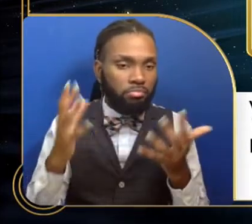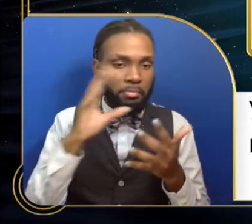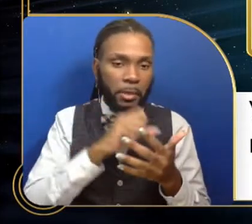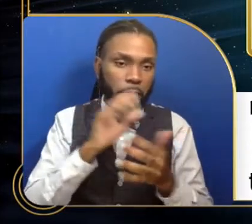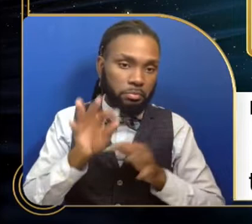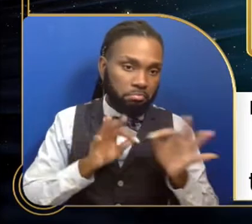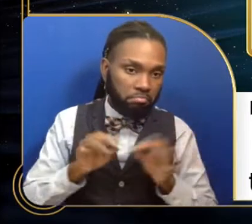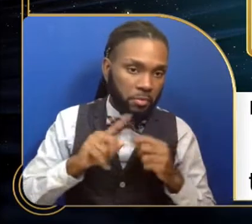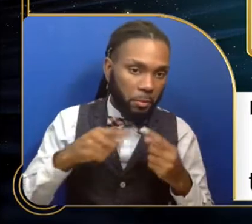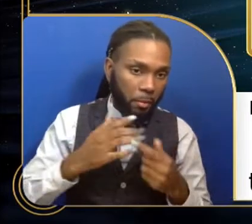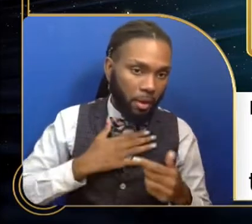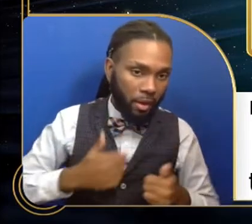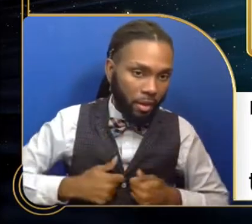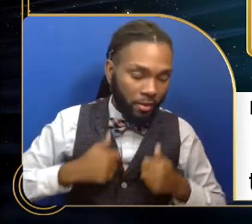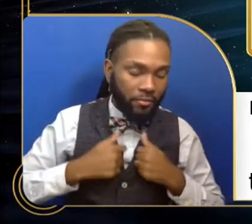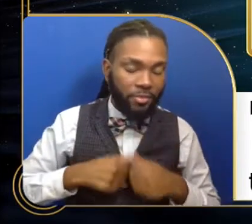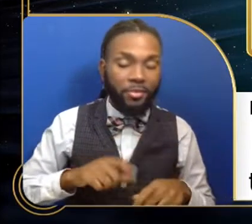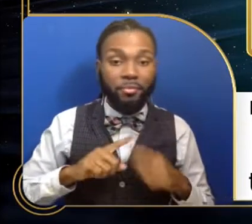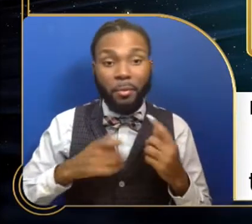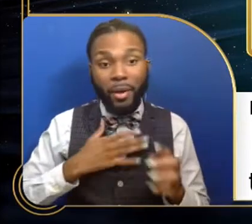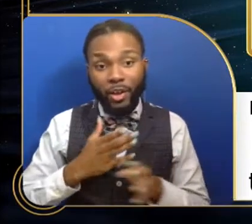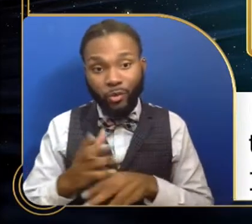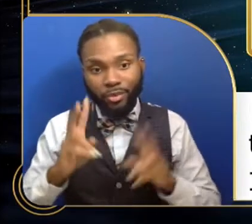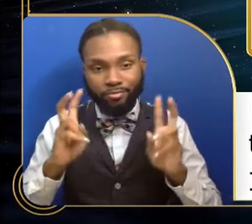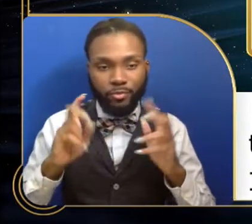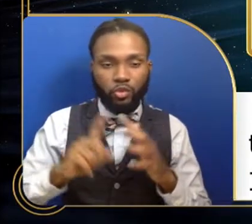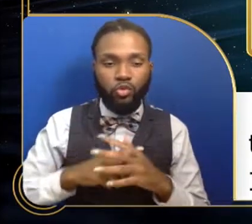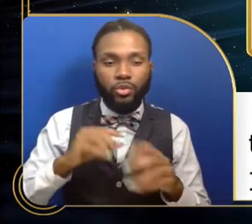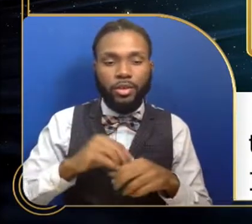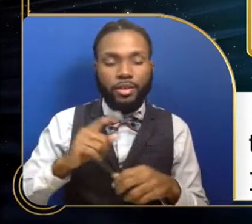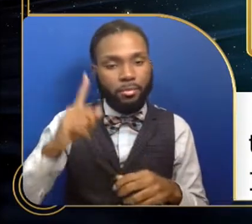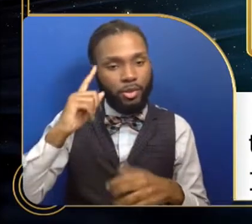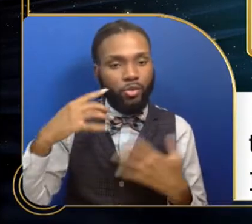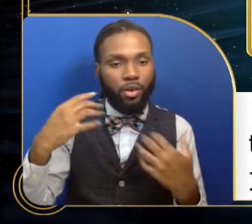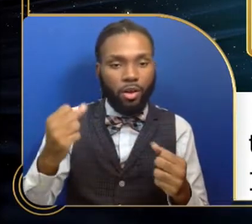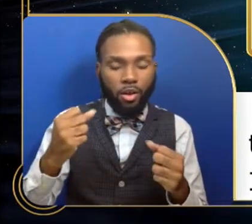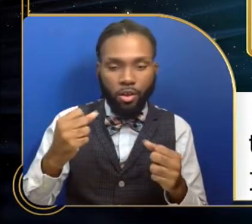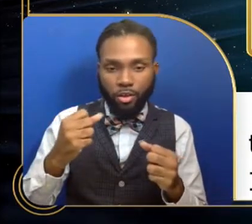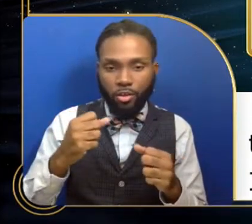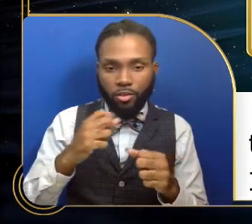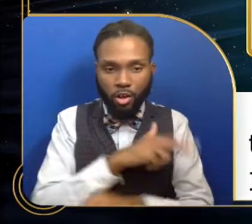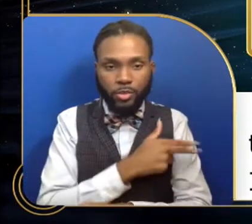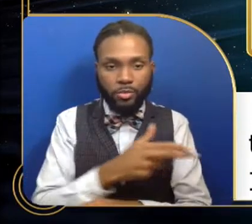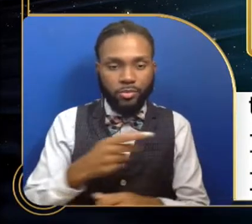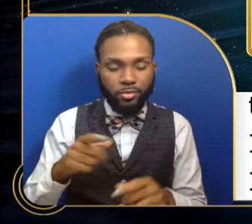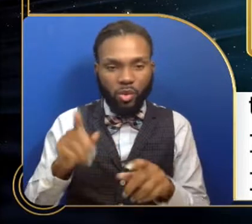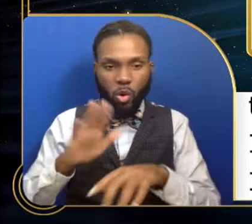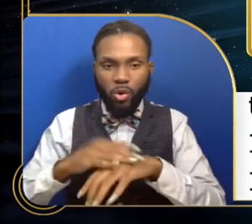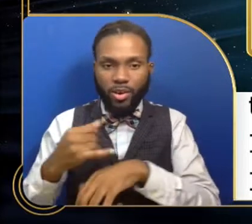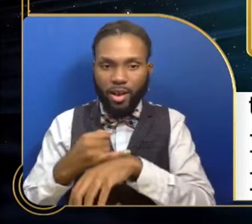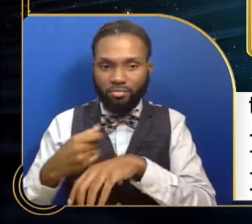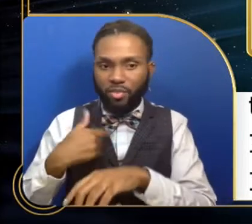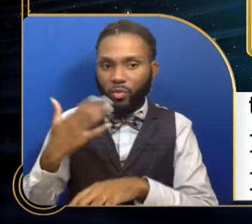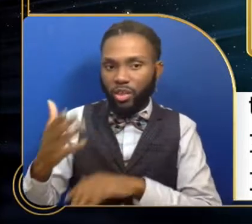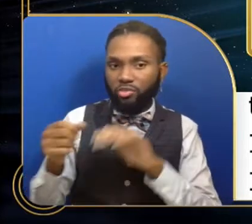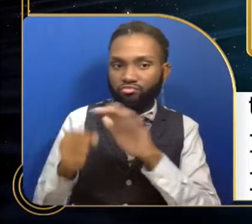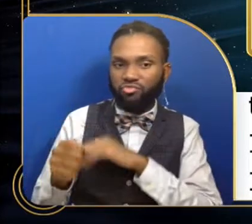career, I began it in a mental hospital as a patient on Long Island. I was there for 6 weeks for a severe